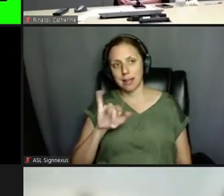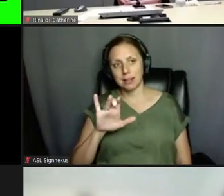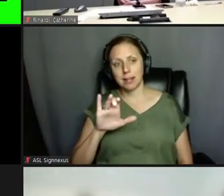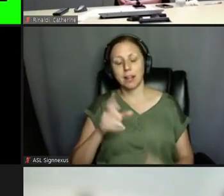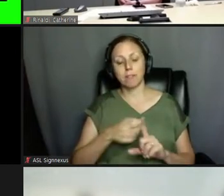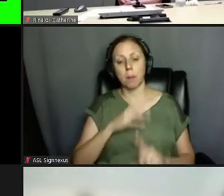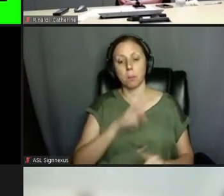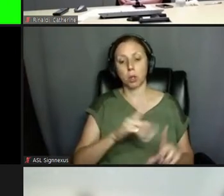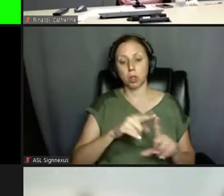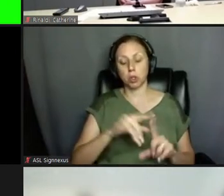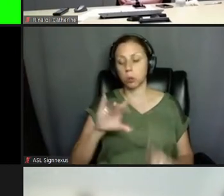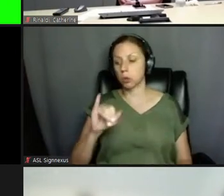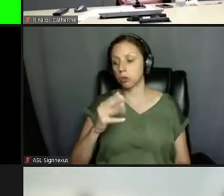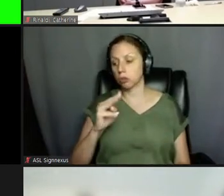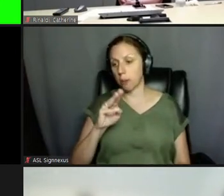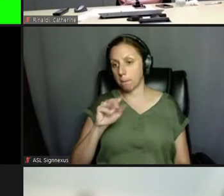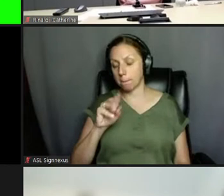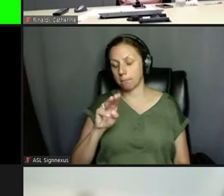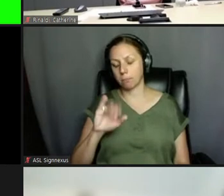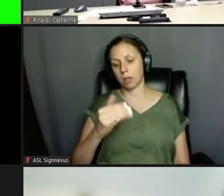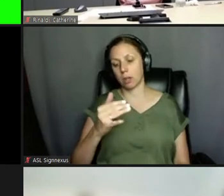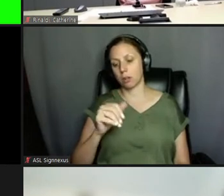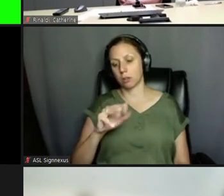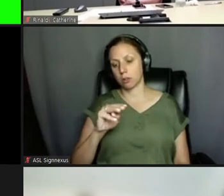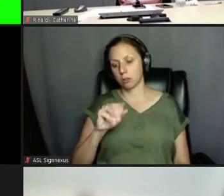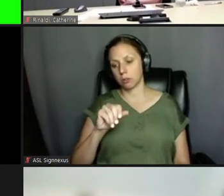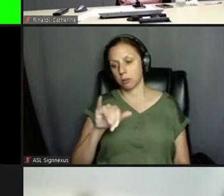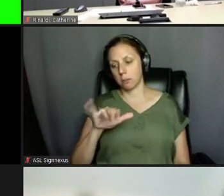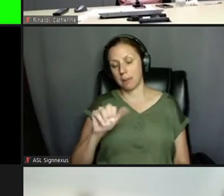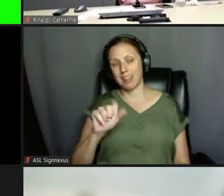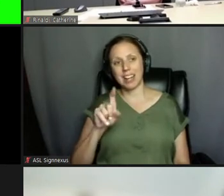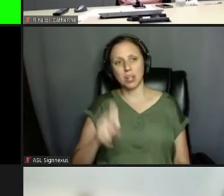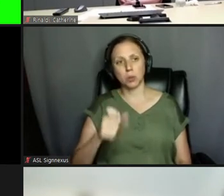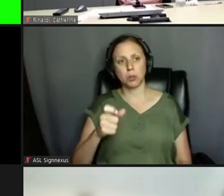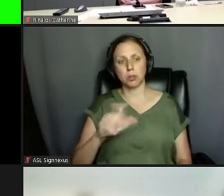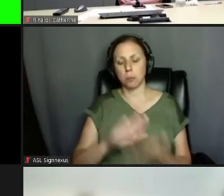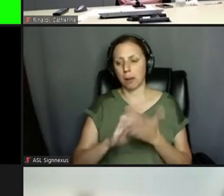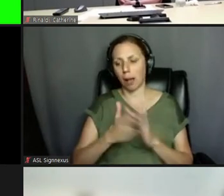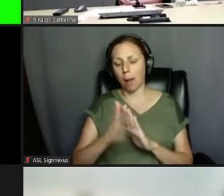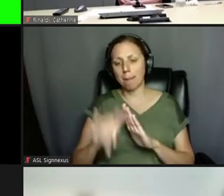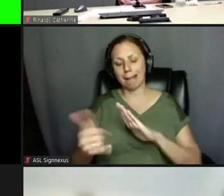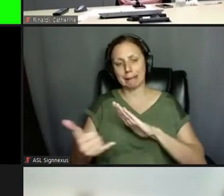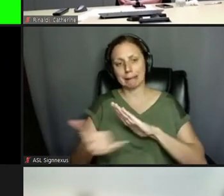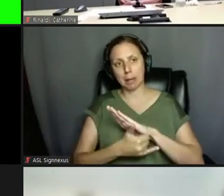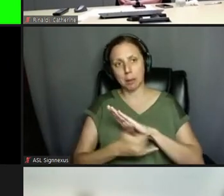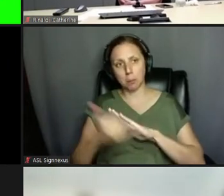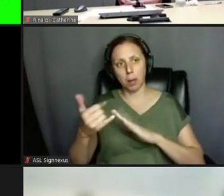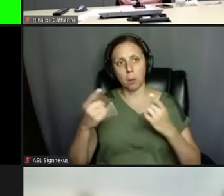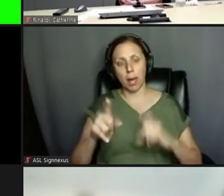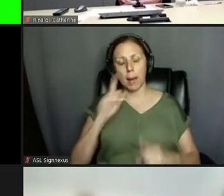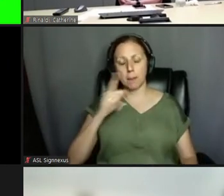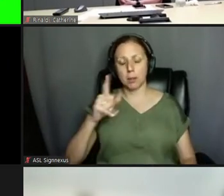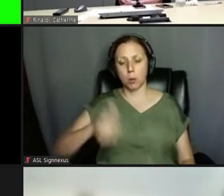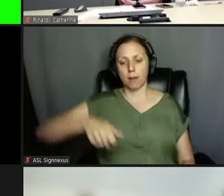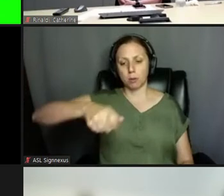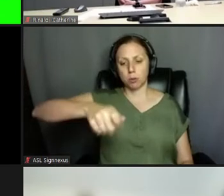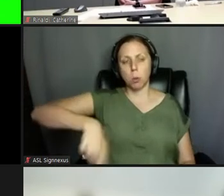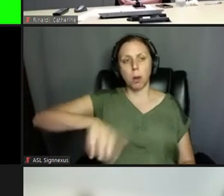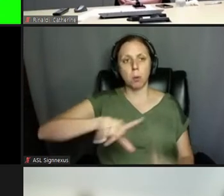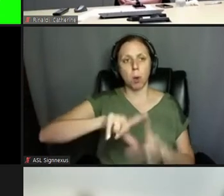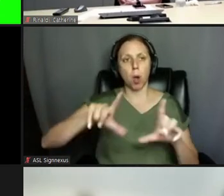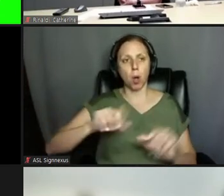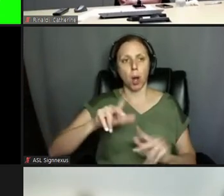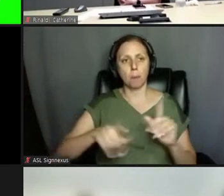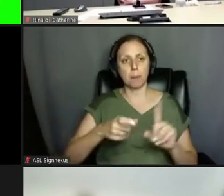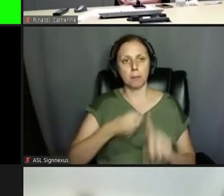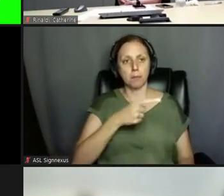Jamaica, you guys need to add, you'll need to turn that into like a subway where you just swipe your Metro card and everyone coming from Long